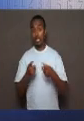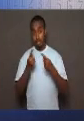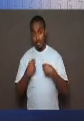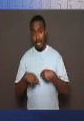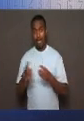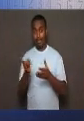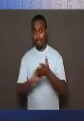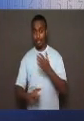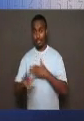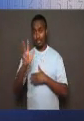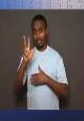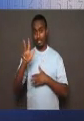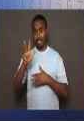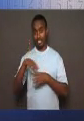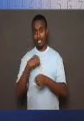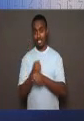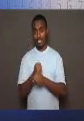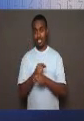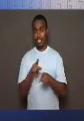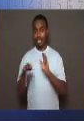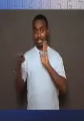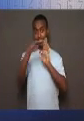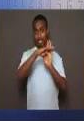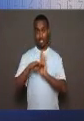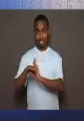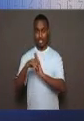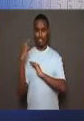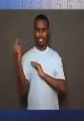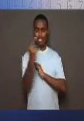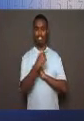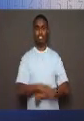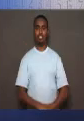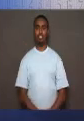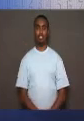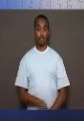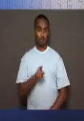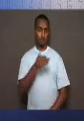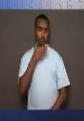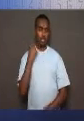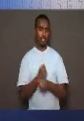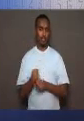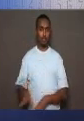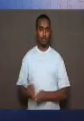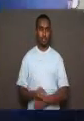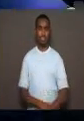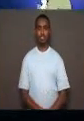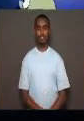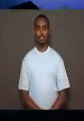to list 3 occupations that represent each. Do your best, students.